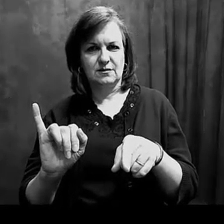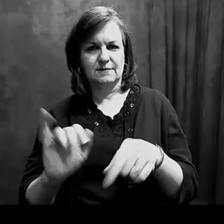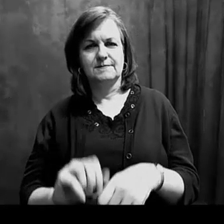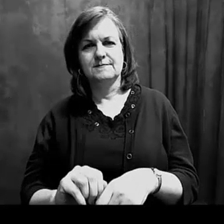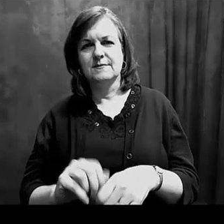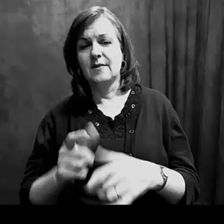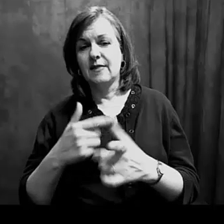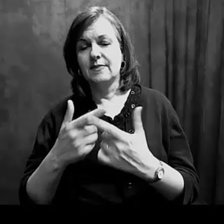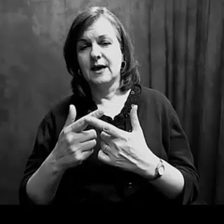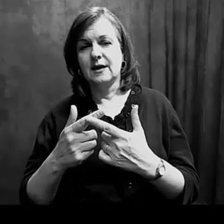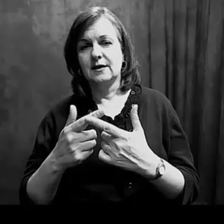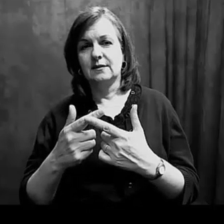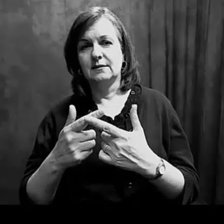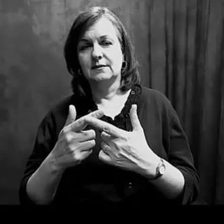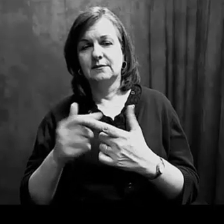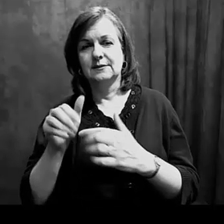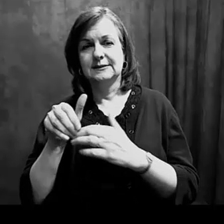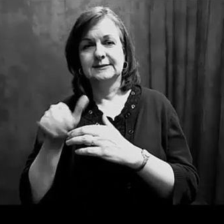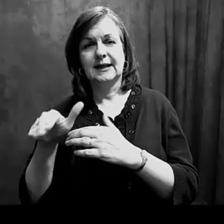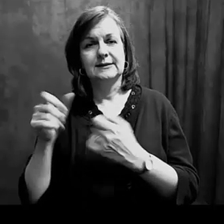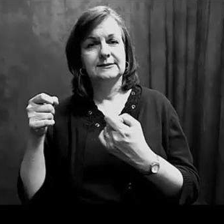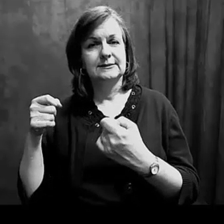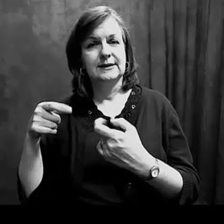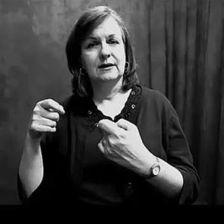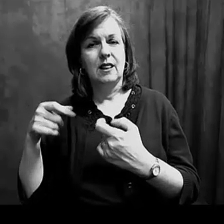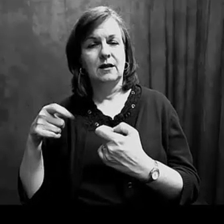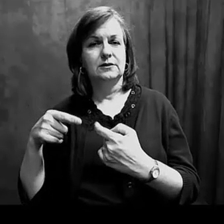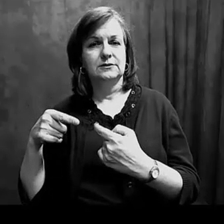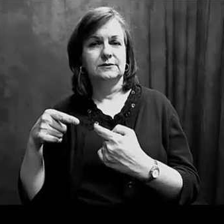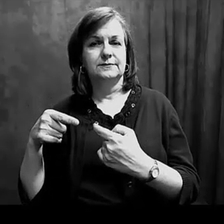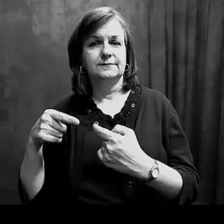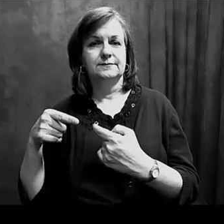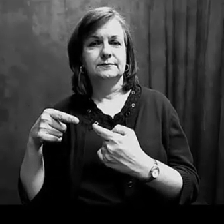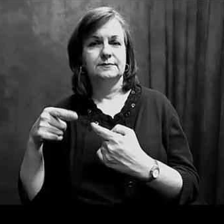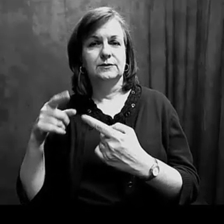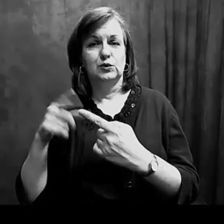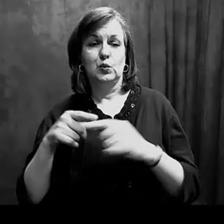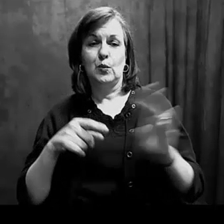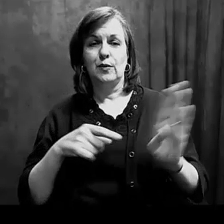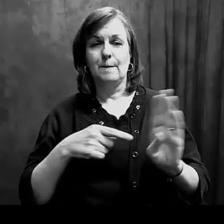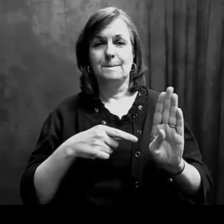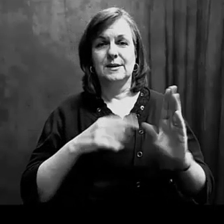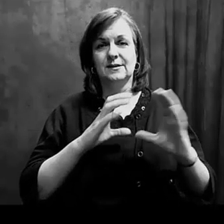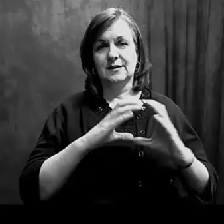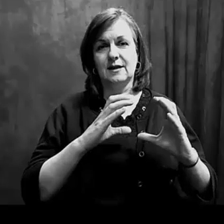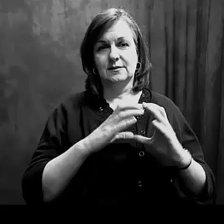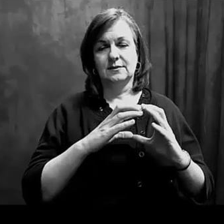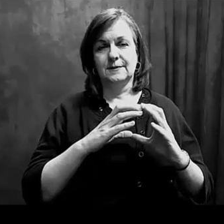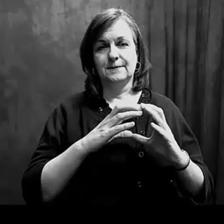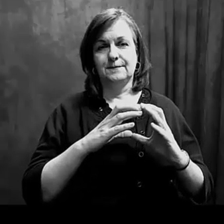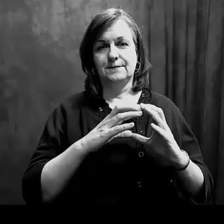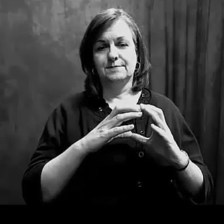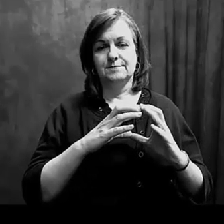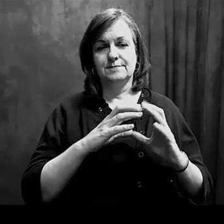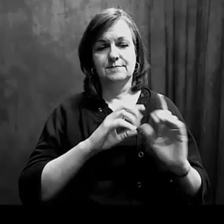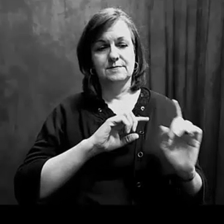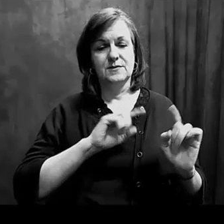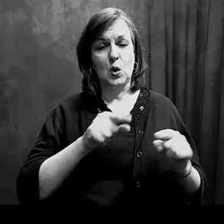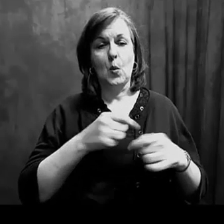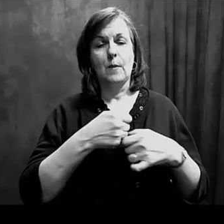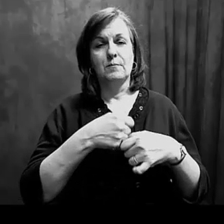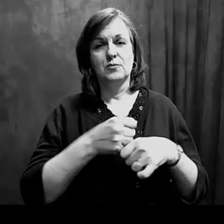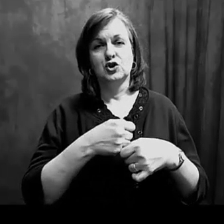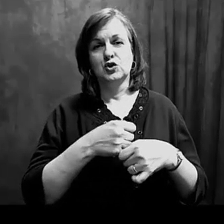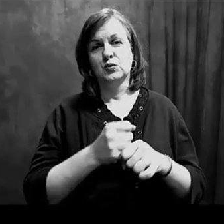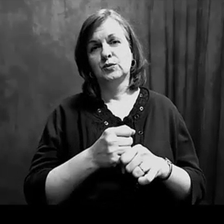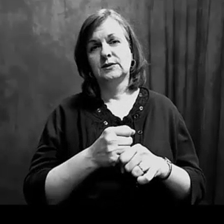and then signaling the B cells to